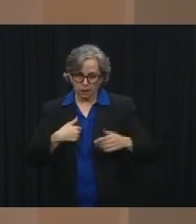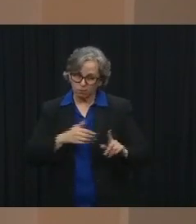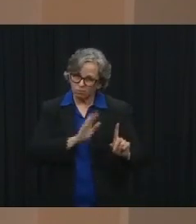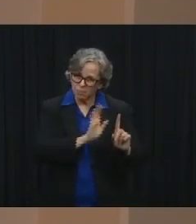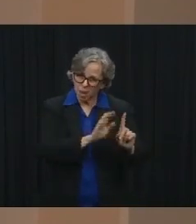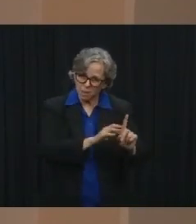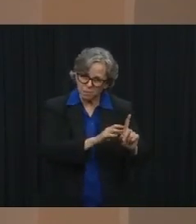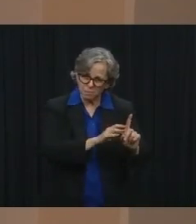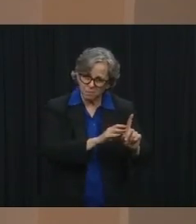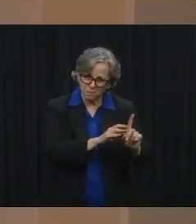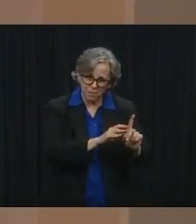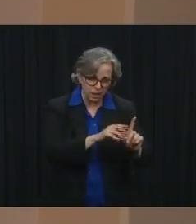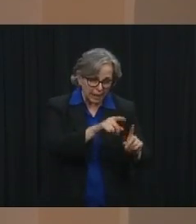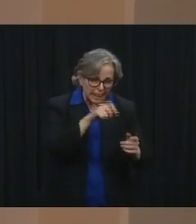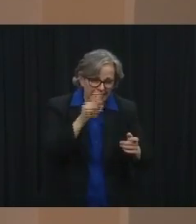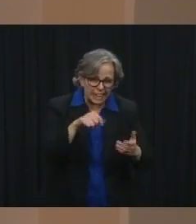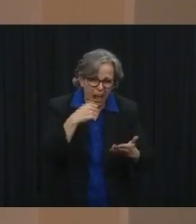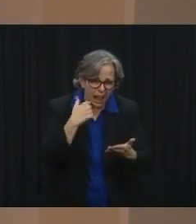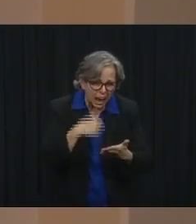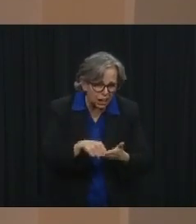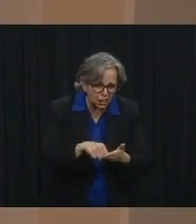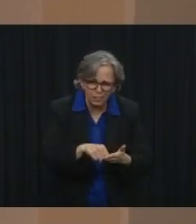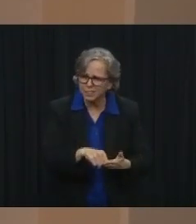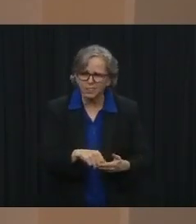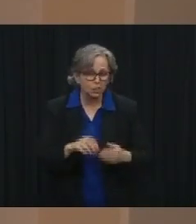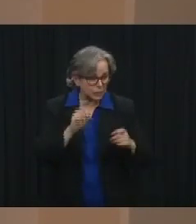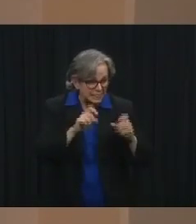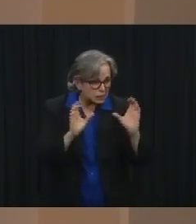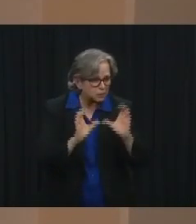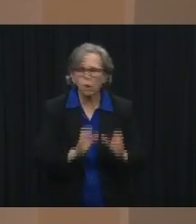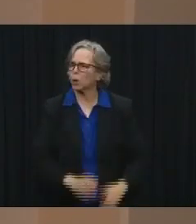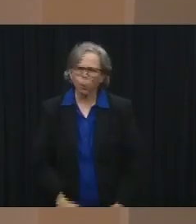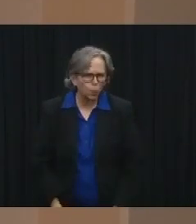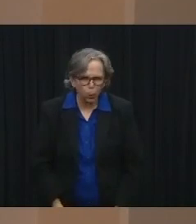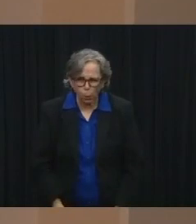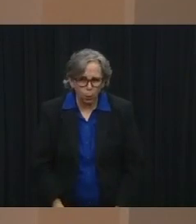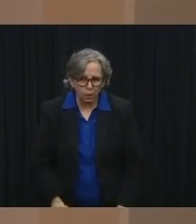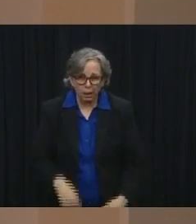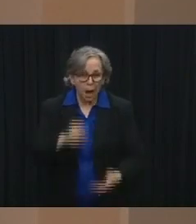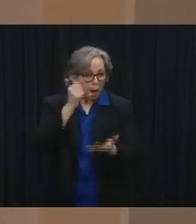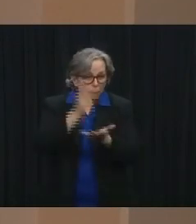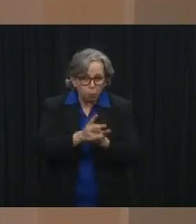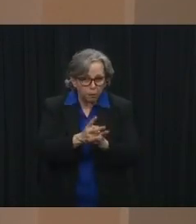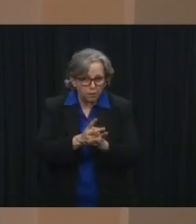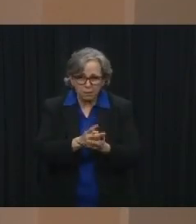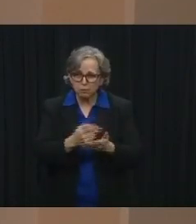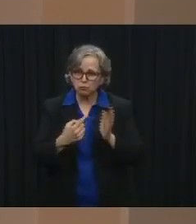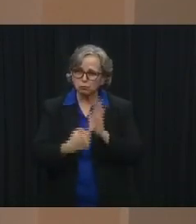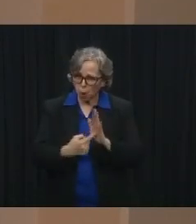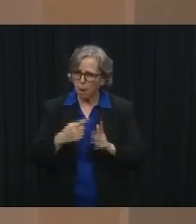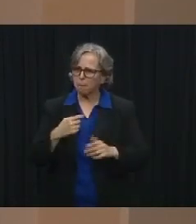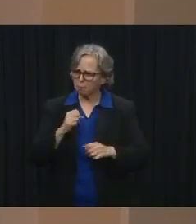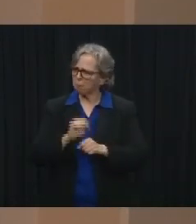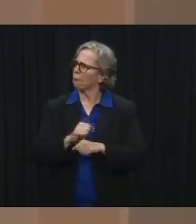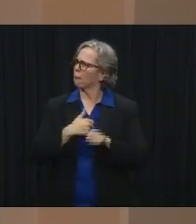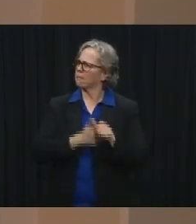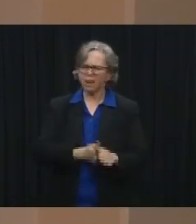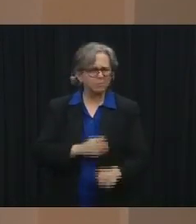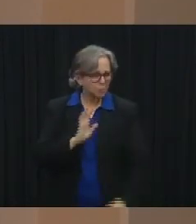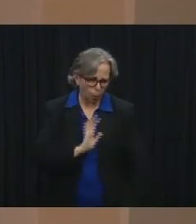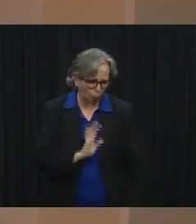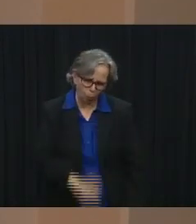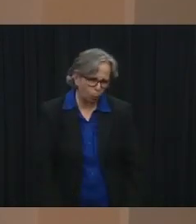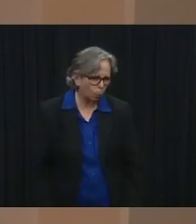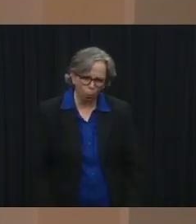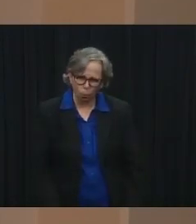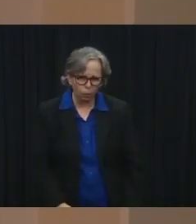don't need a certification or a clearance that you have to have with you to show that you're in compliance. But what you do need is to